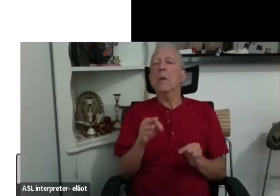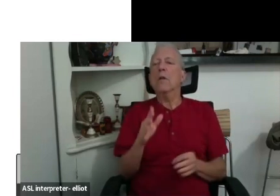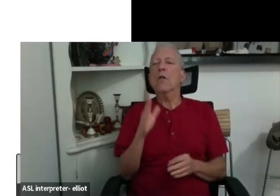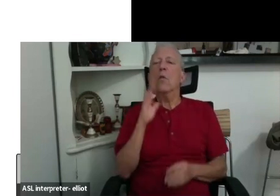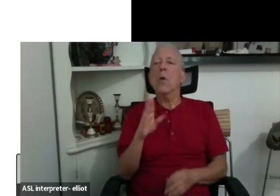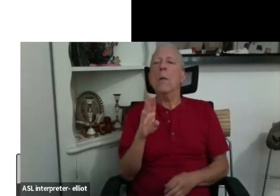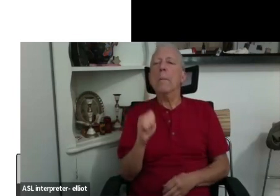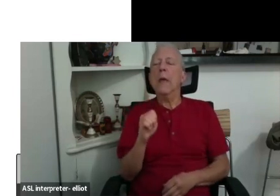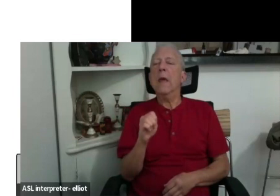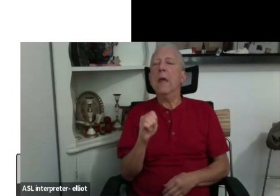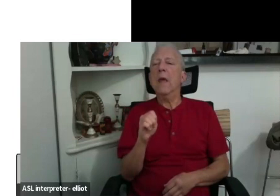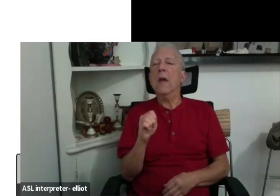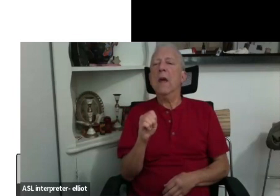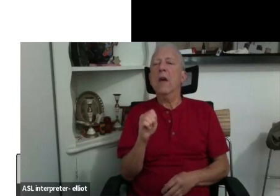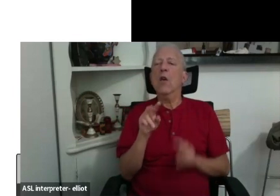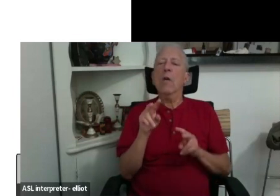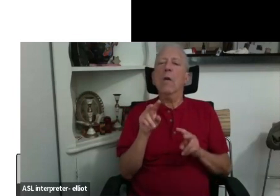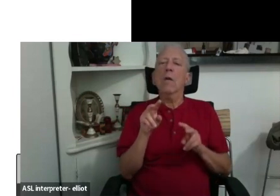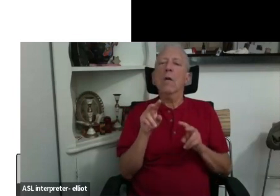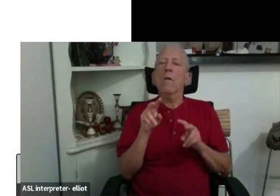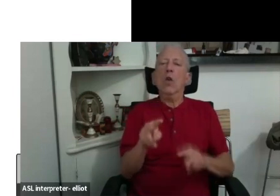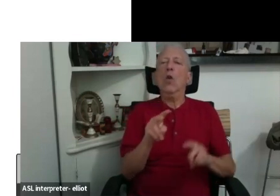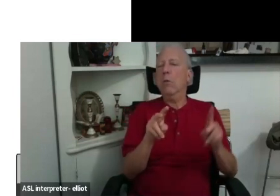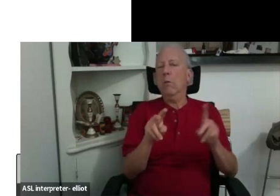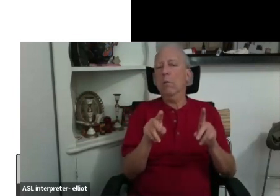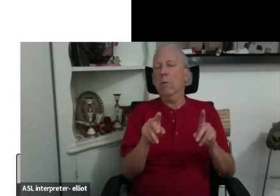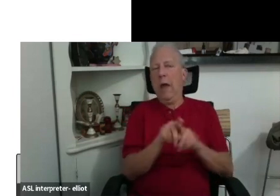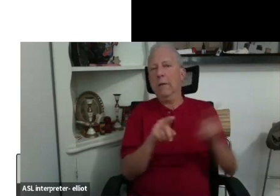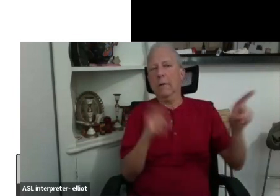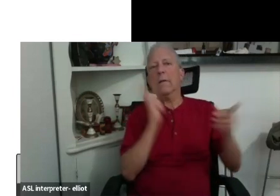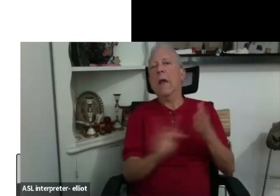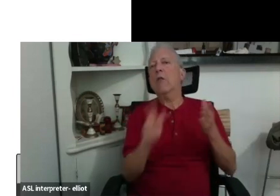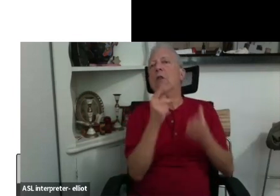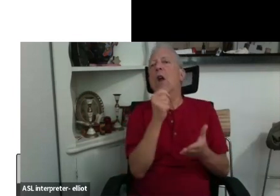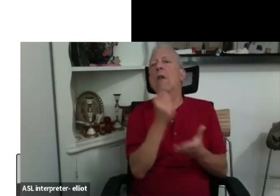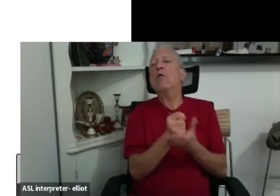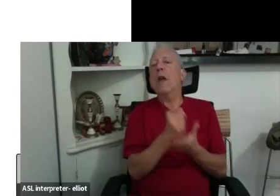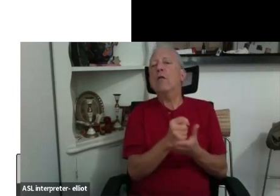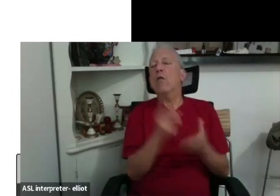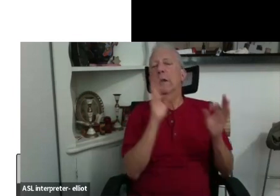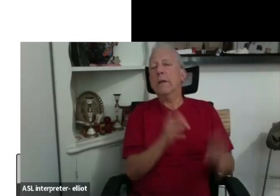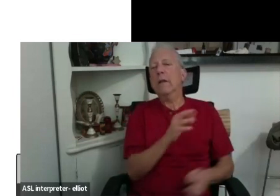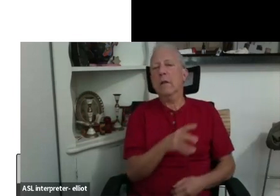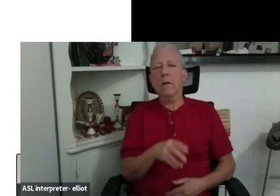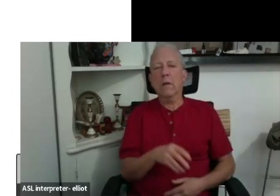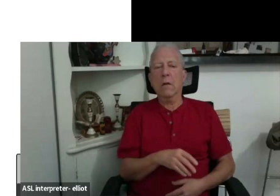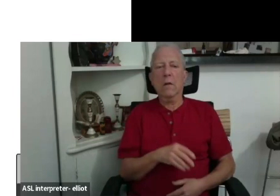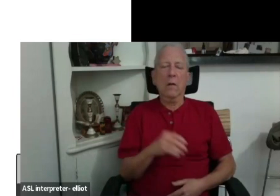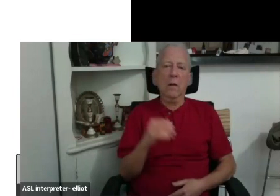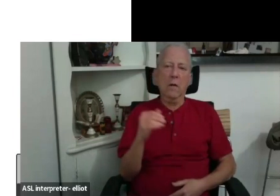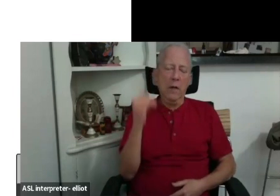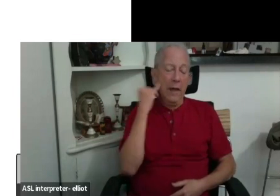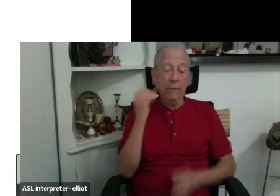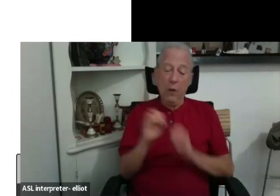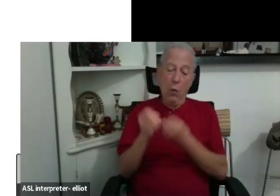viewed as Secretary of Treasurer's decision. So even if the this